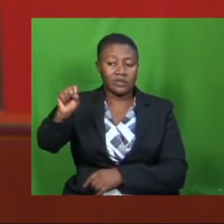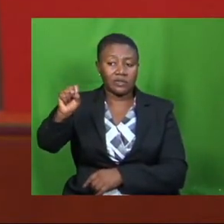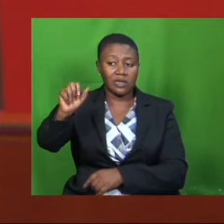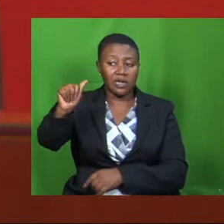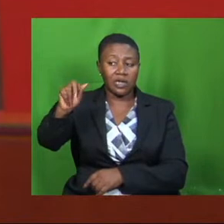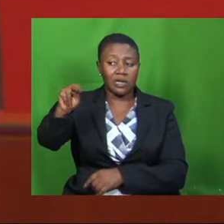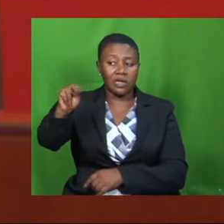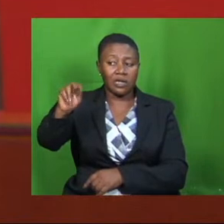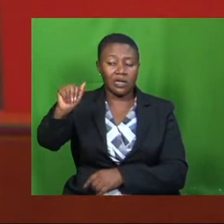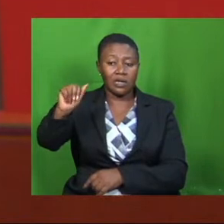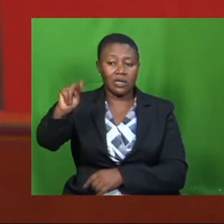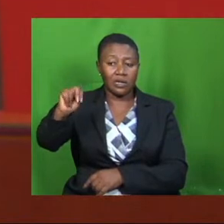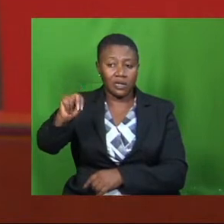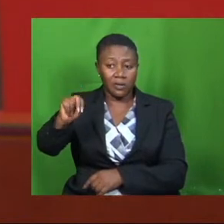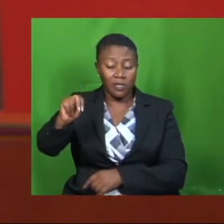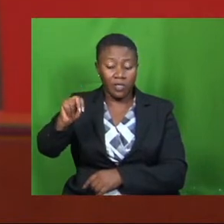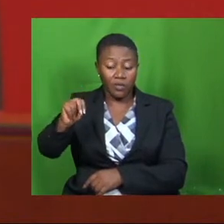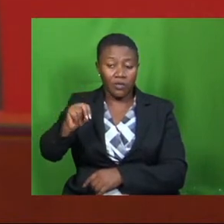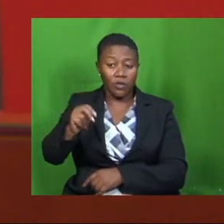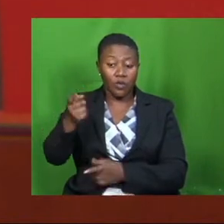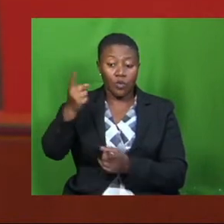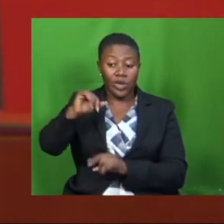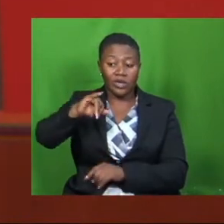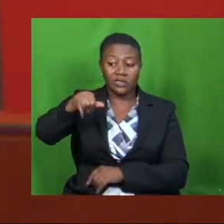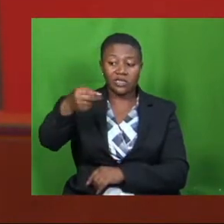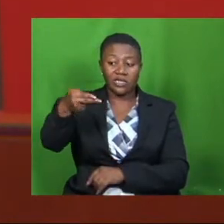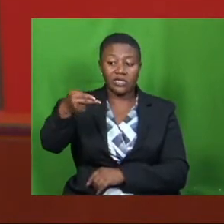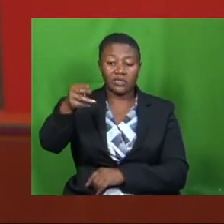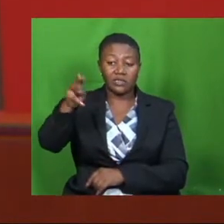me why he's not available today.